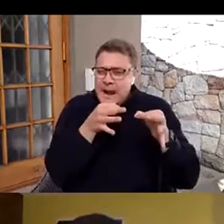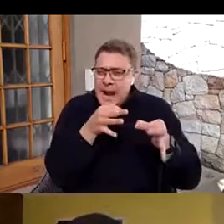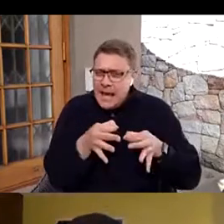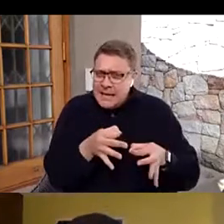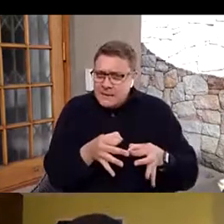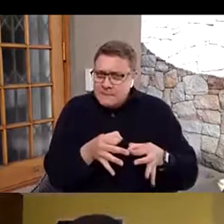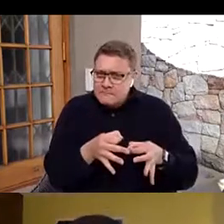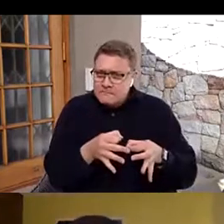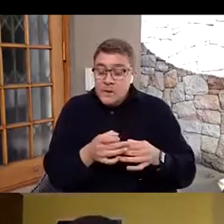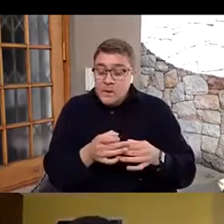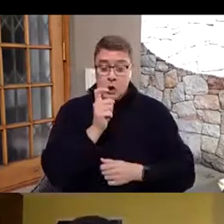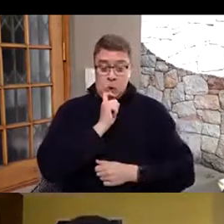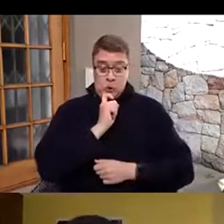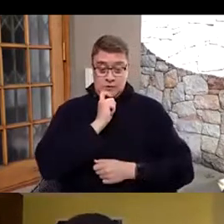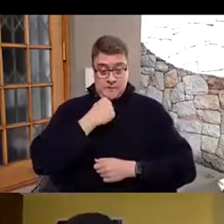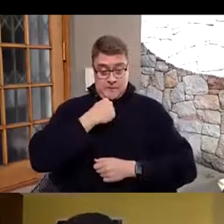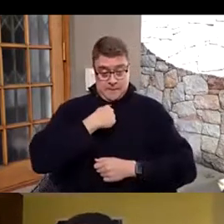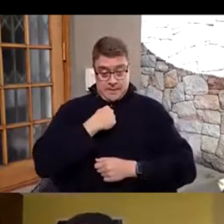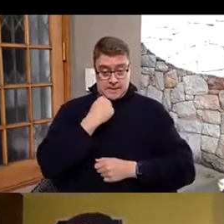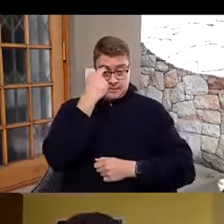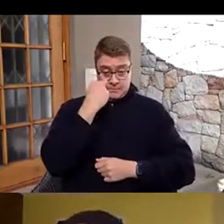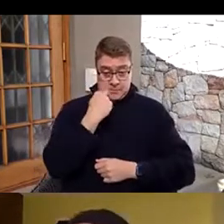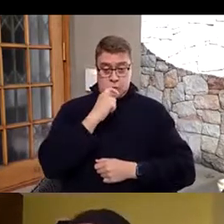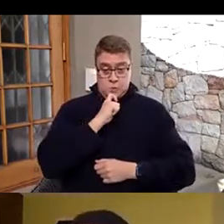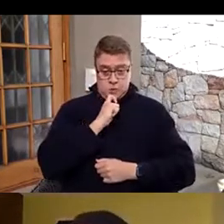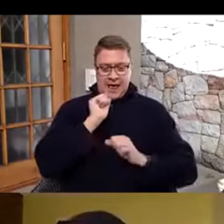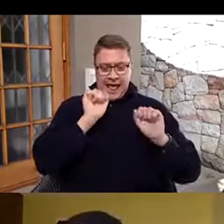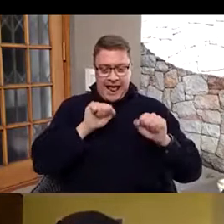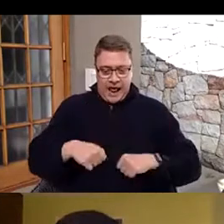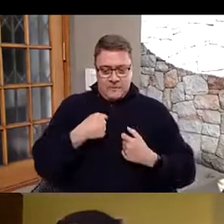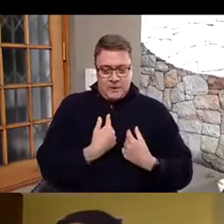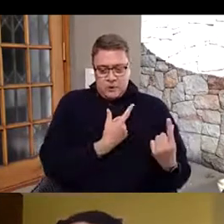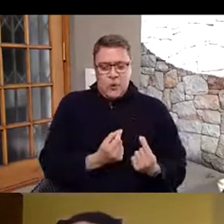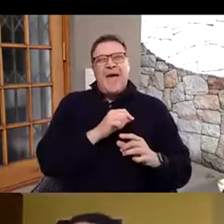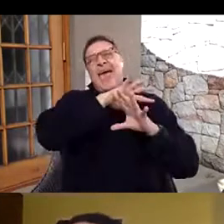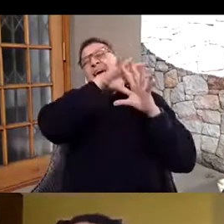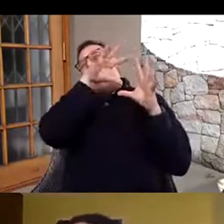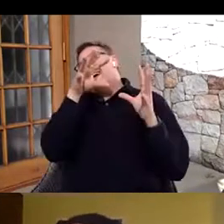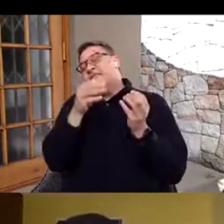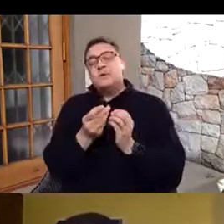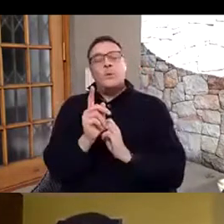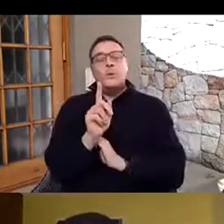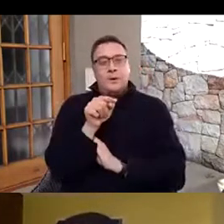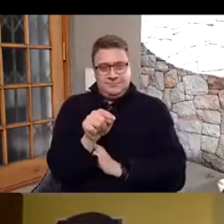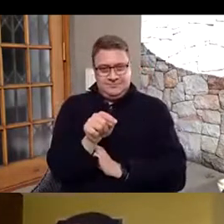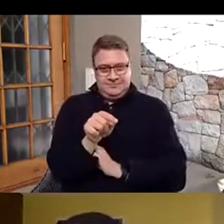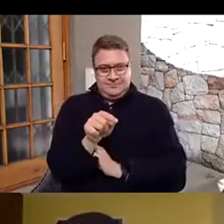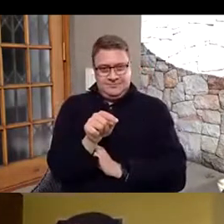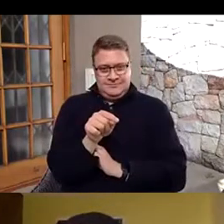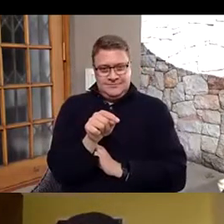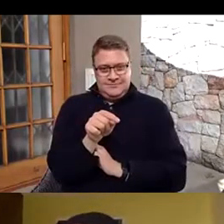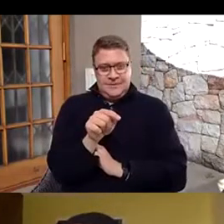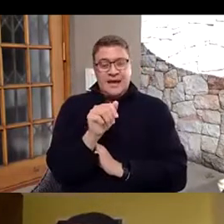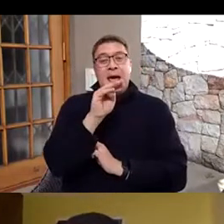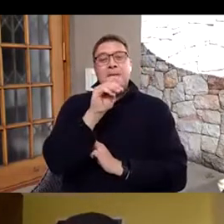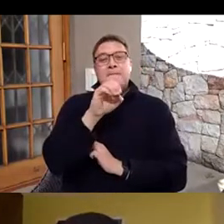most useful thing I have at my disposal that allows me to do pretty much everything is something that's built into macOS